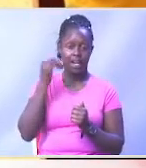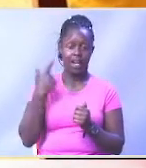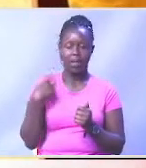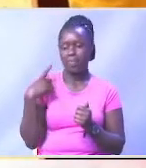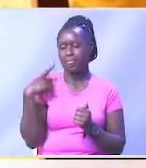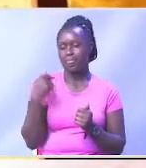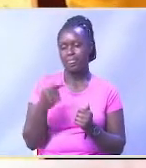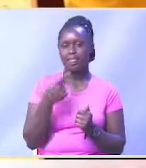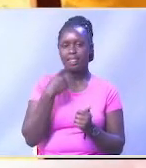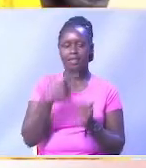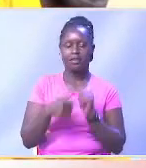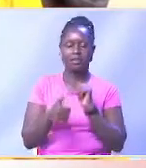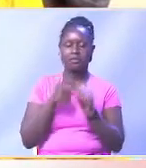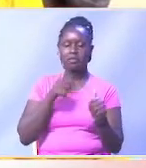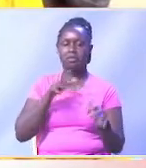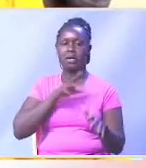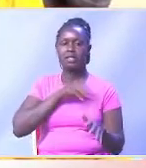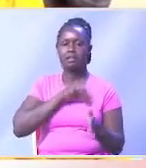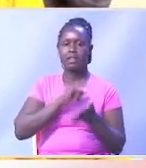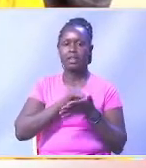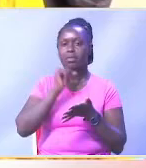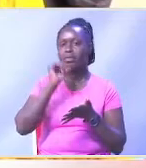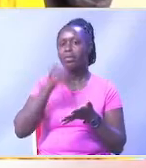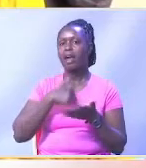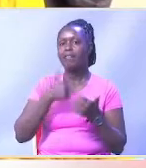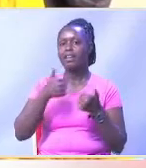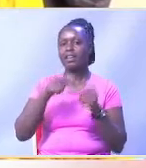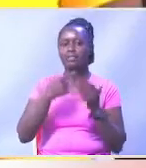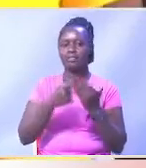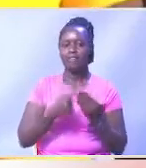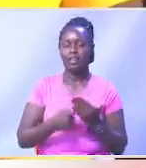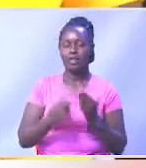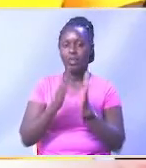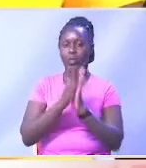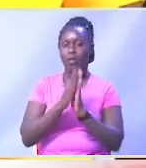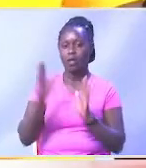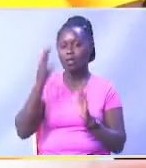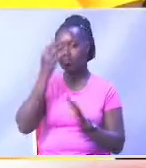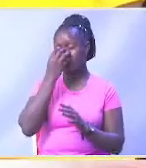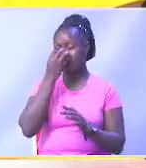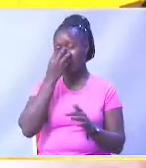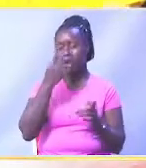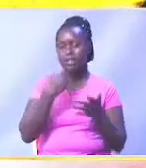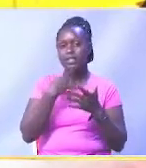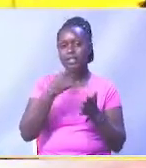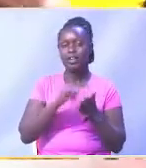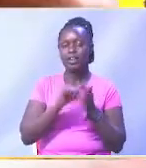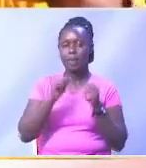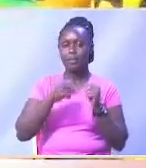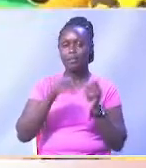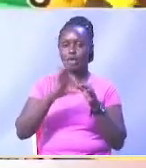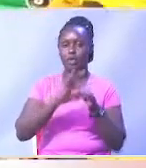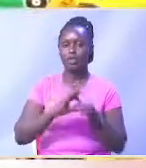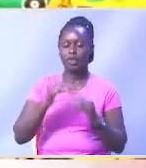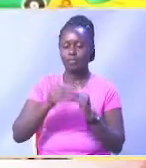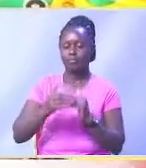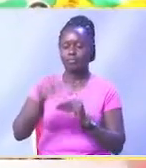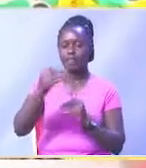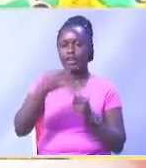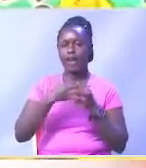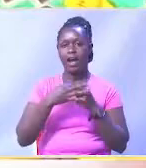past, refuted claims of holding any talks with Deputy President William Ruto on a possible coalition ahead of the August